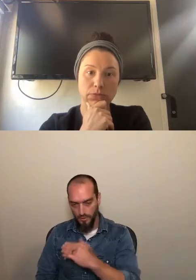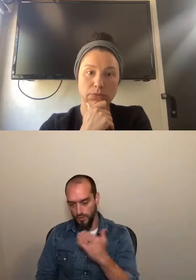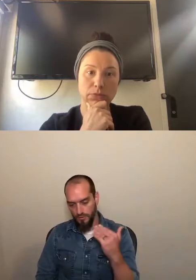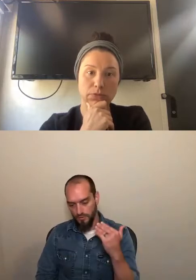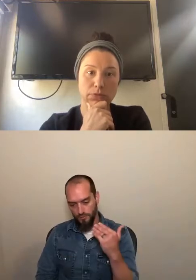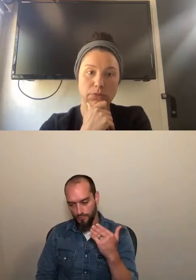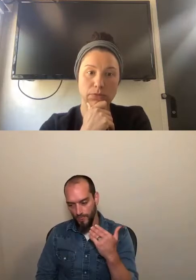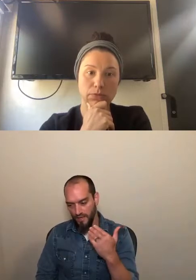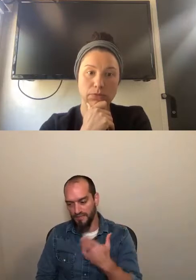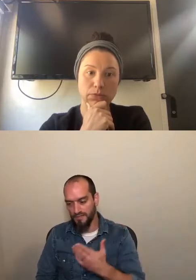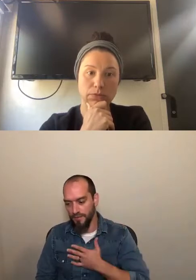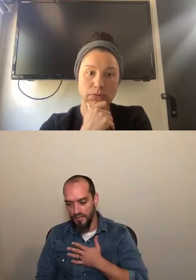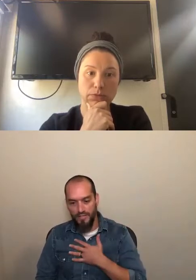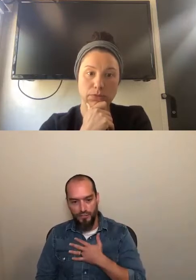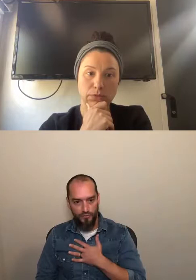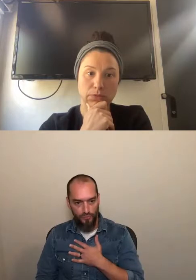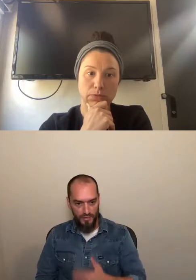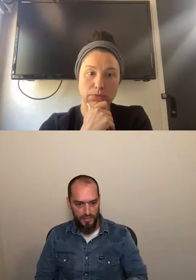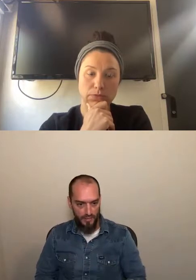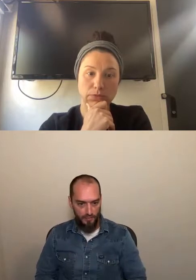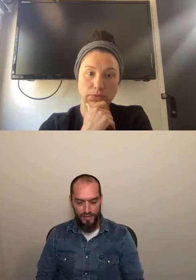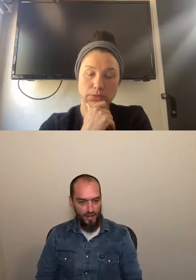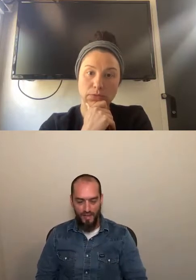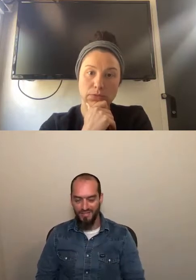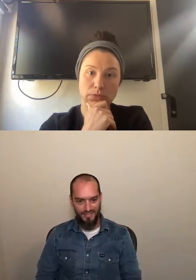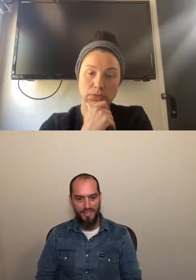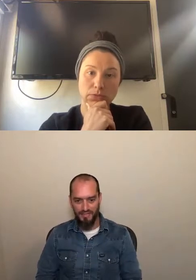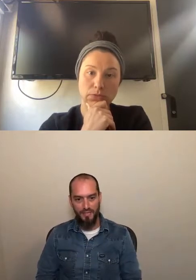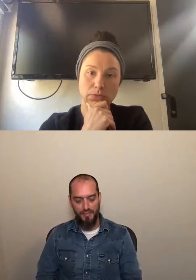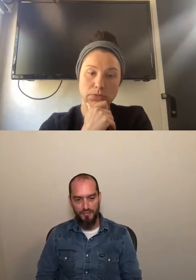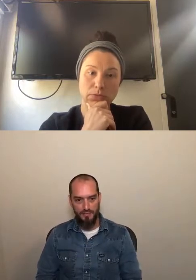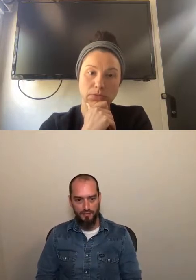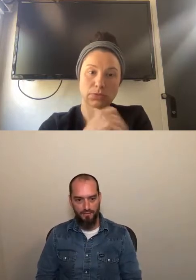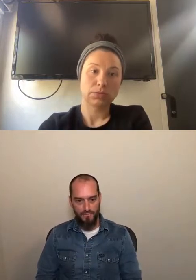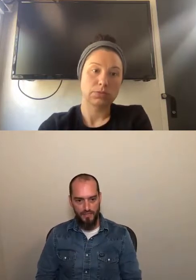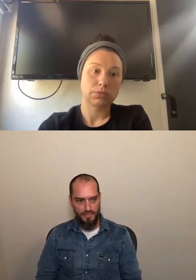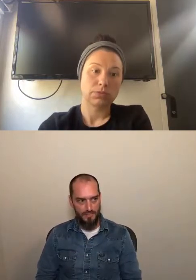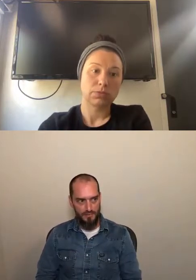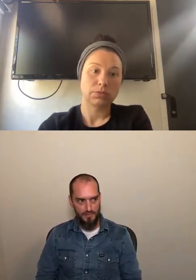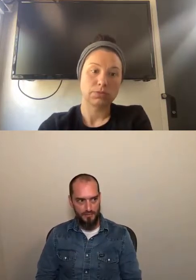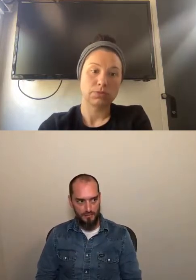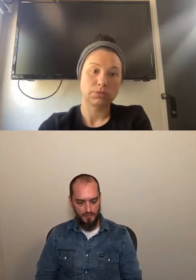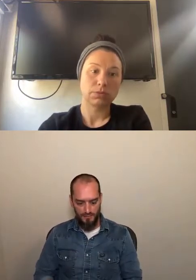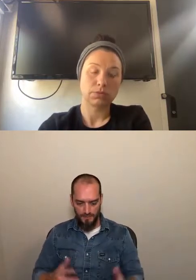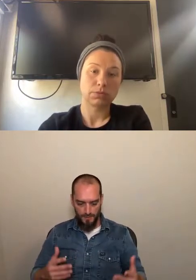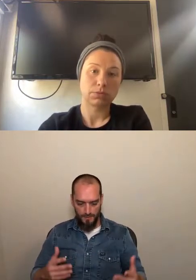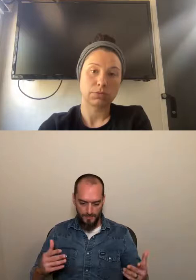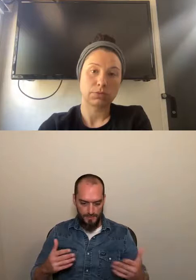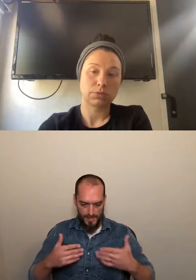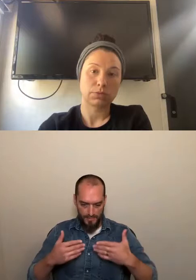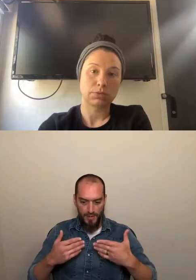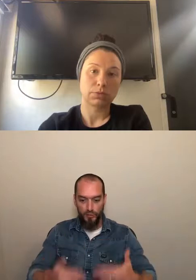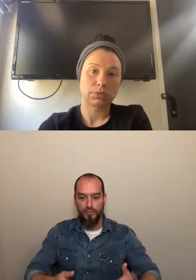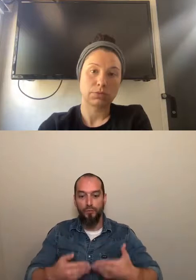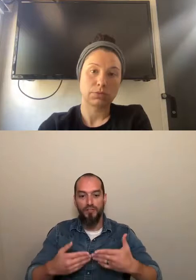Those are my words. It doesn't make it easier for me to say it, but I don't hesitate to say it because